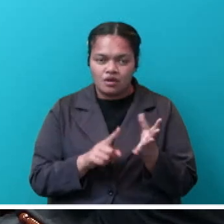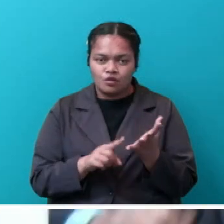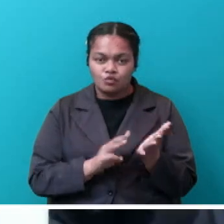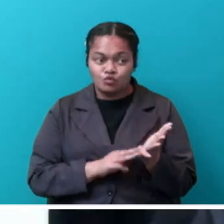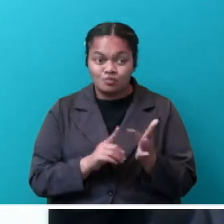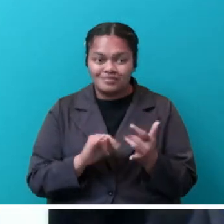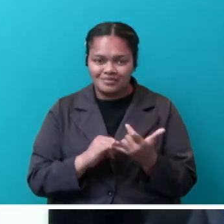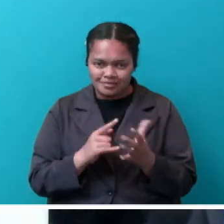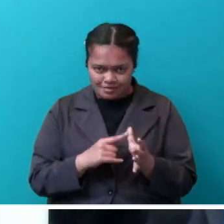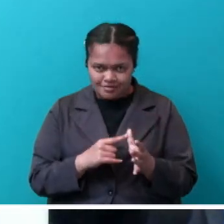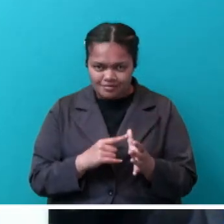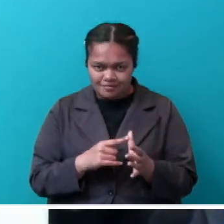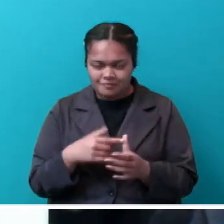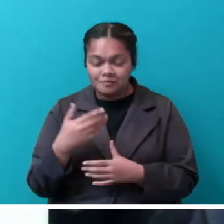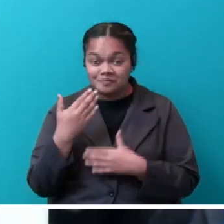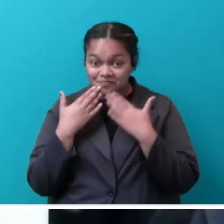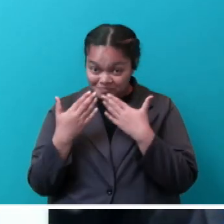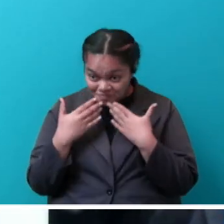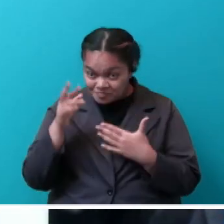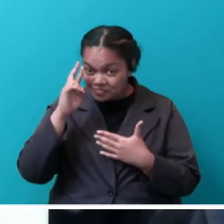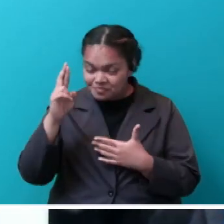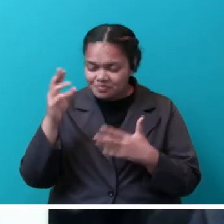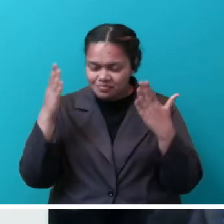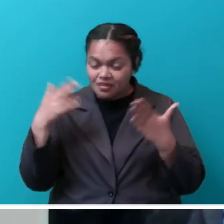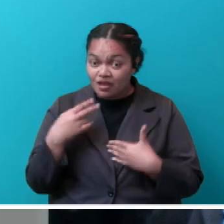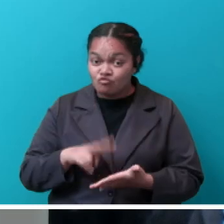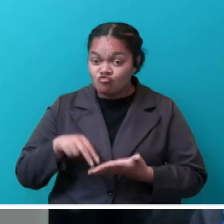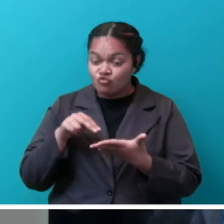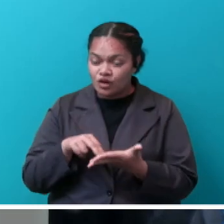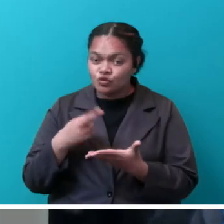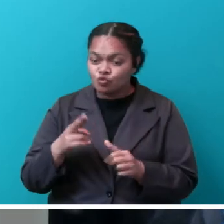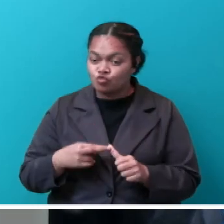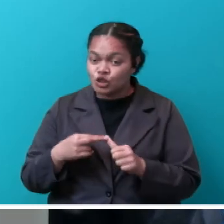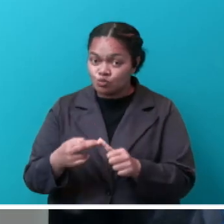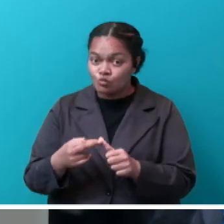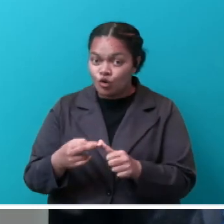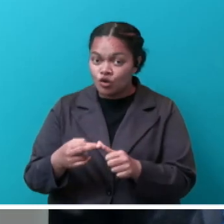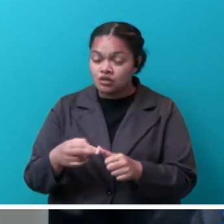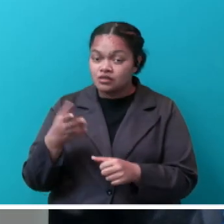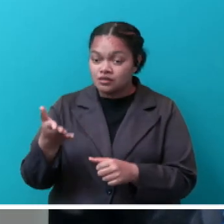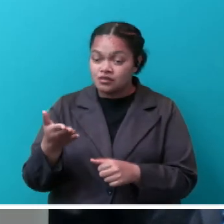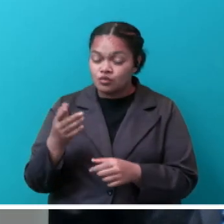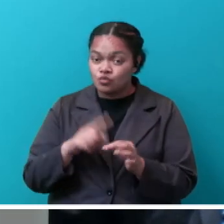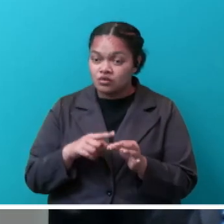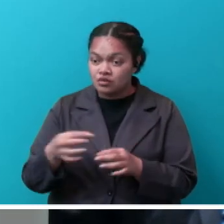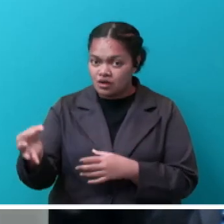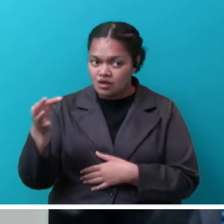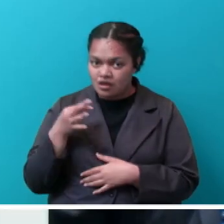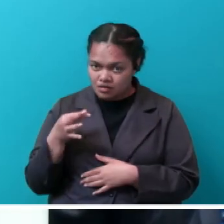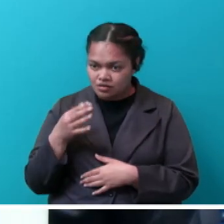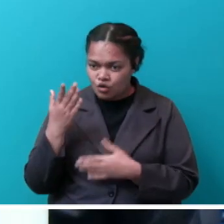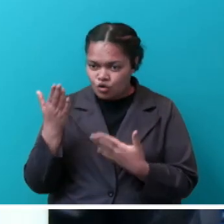Thank you, Mr. Speaker, sir. I rise to respond to the question asked by the Honourable Member this